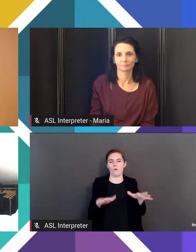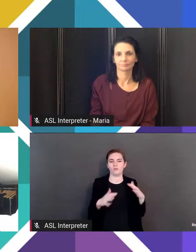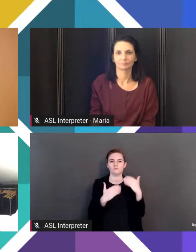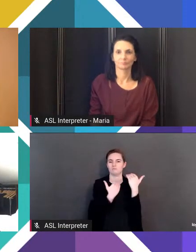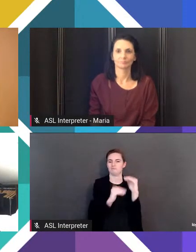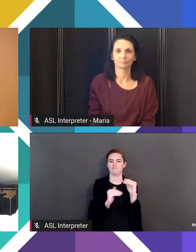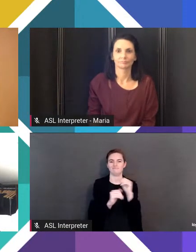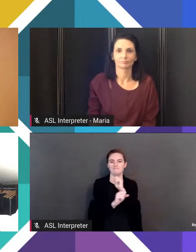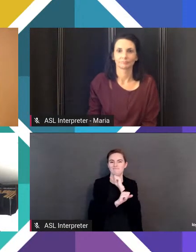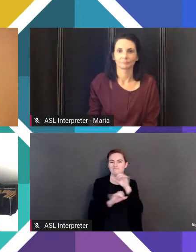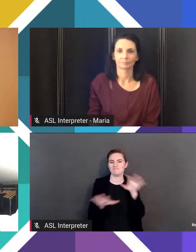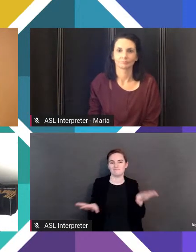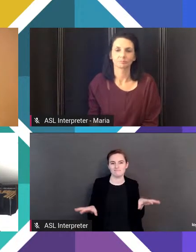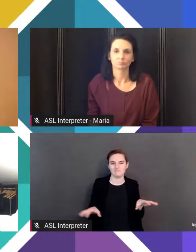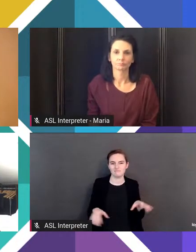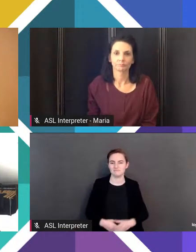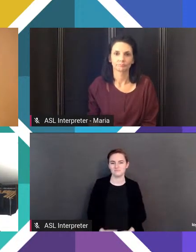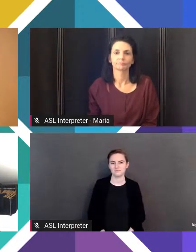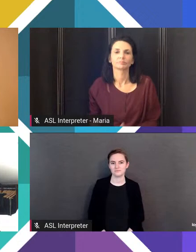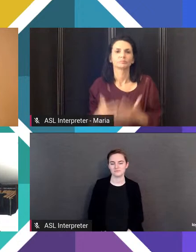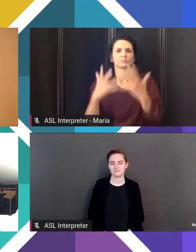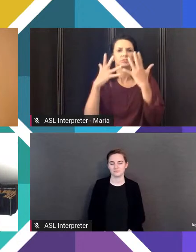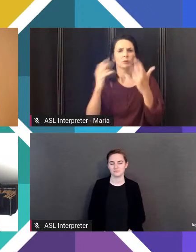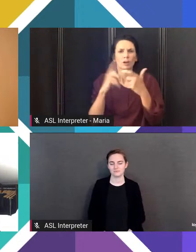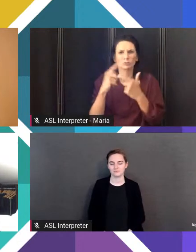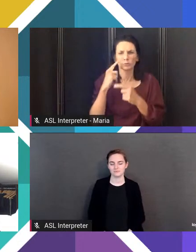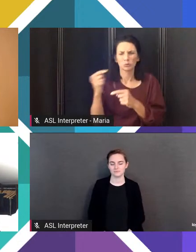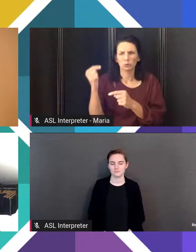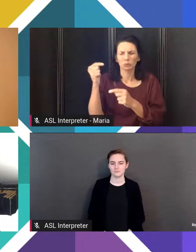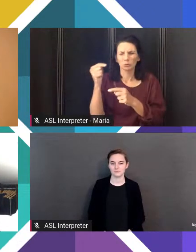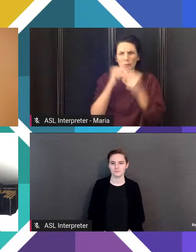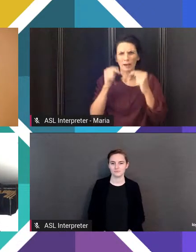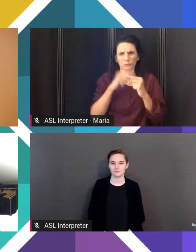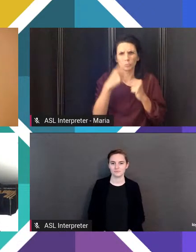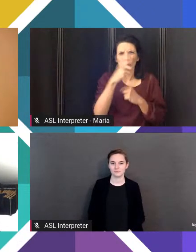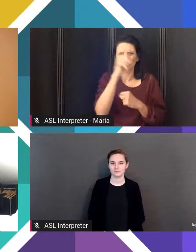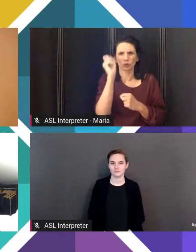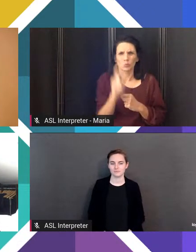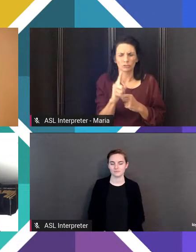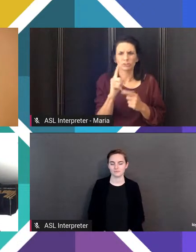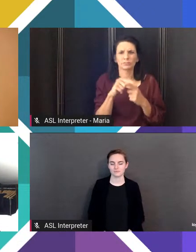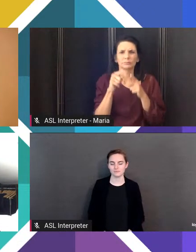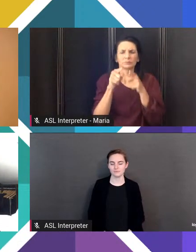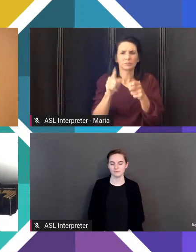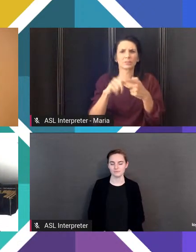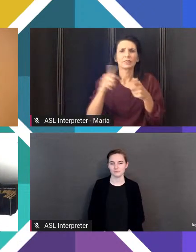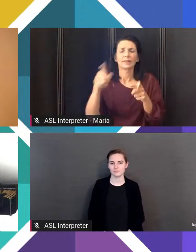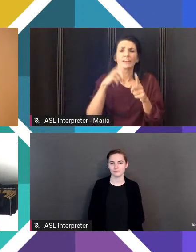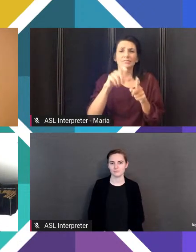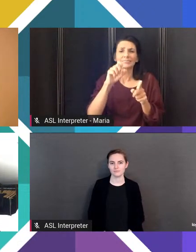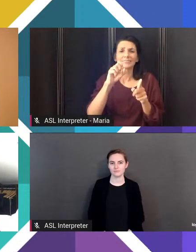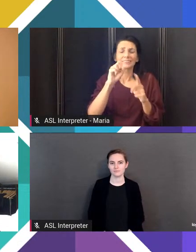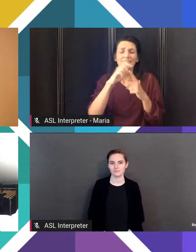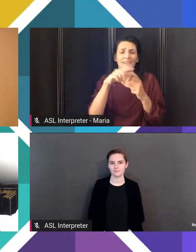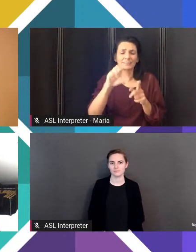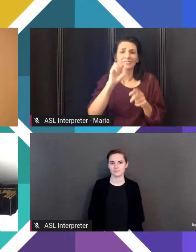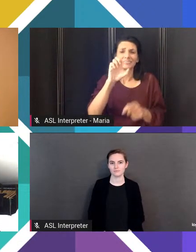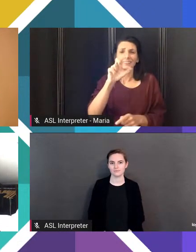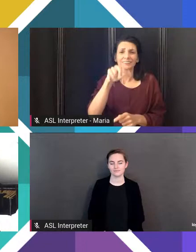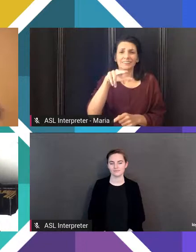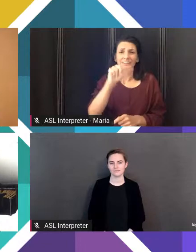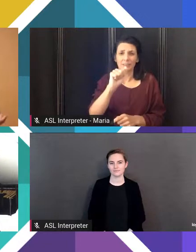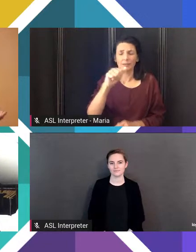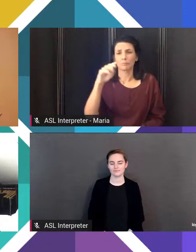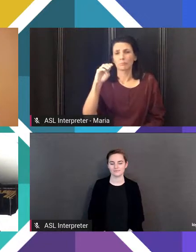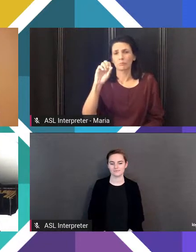question that was asked earlier, and I just want to make sure we have time for it. So Sulinette Morales, who has a show, I should have said that, at the